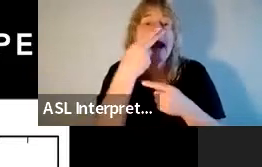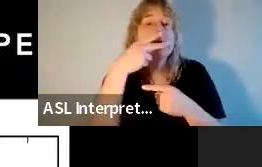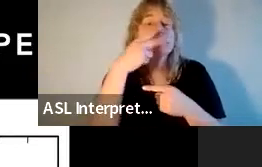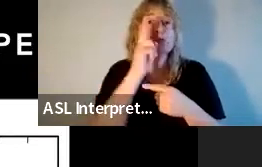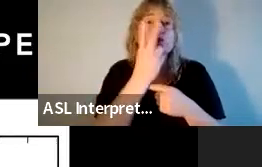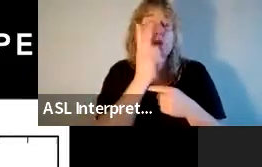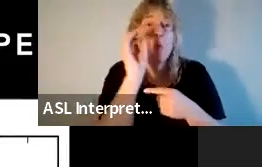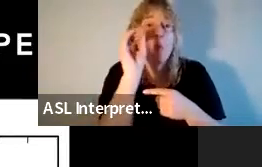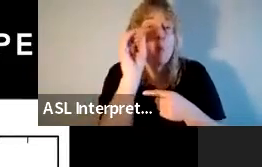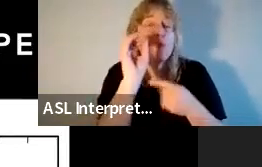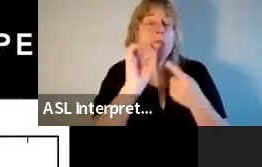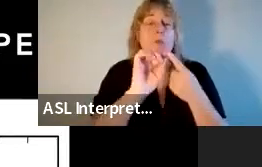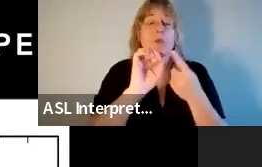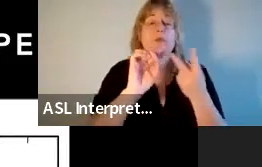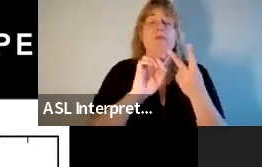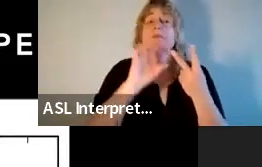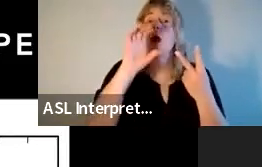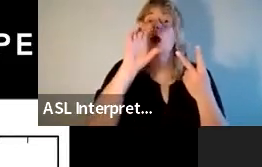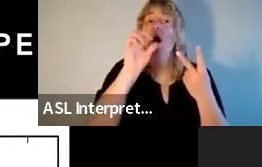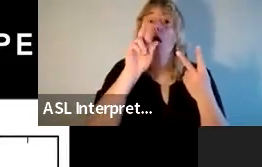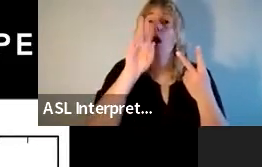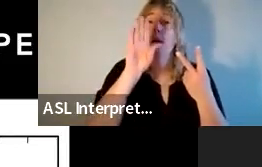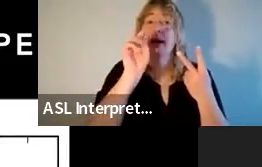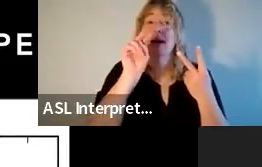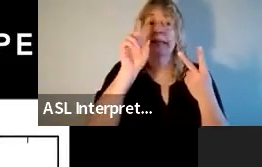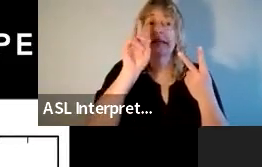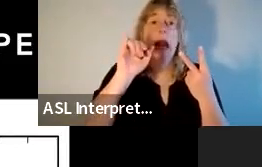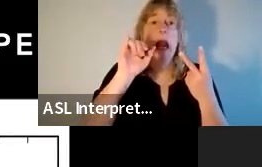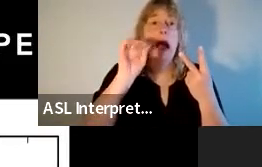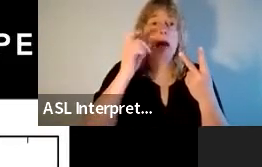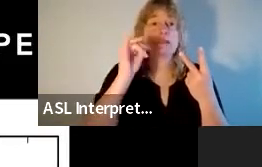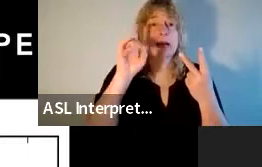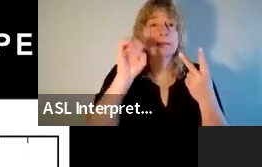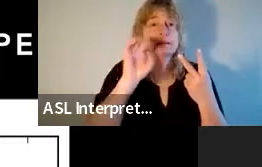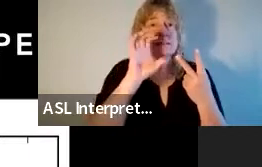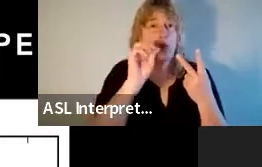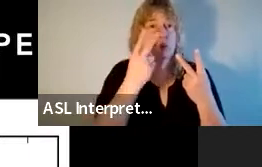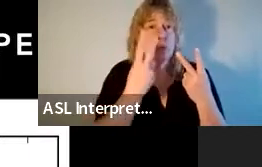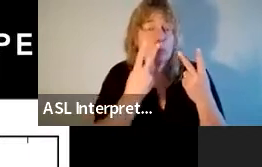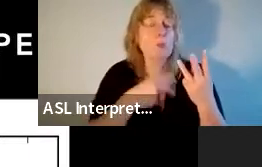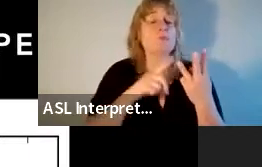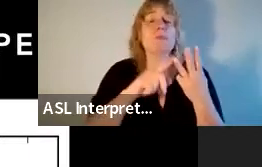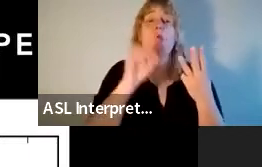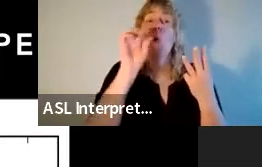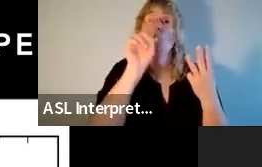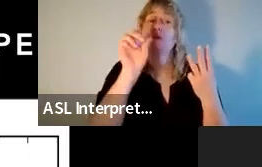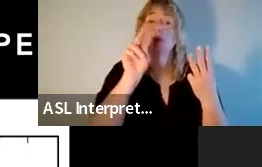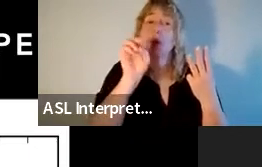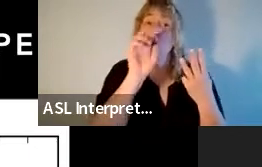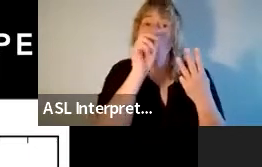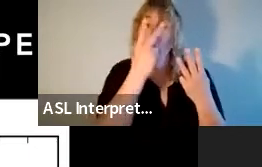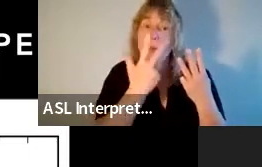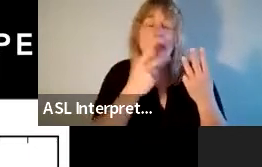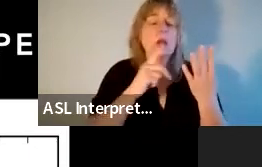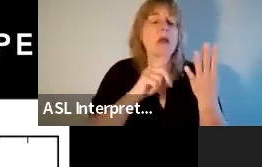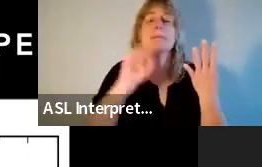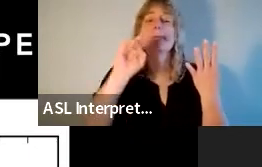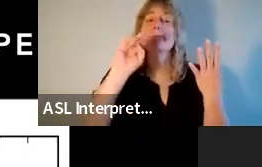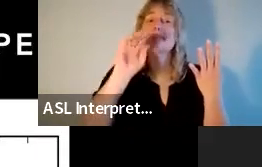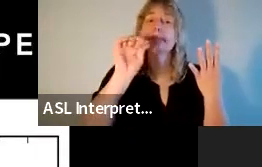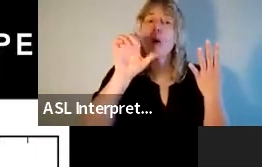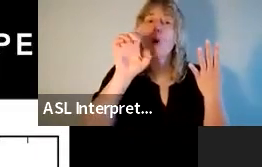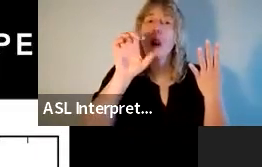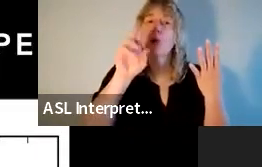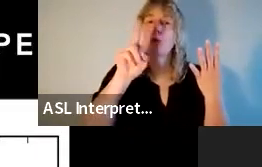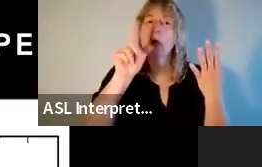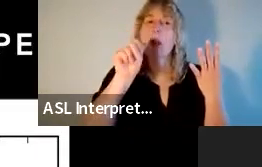carbon dioxide, CO2, and ozone, O3, and molecular oxygen, O2. All of these things we would like to